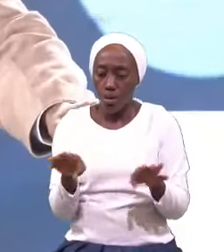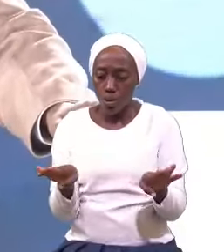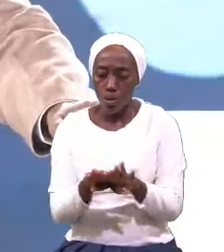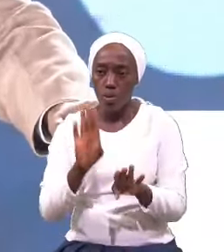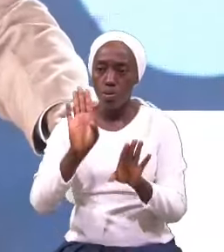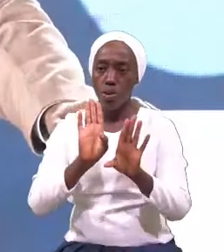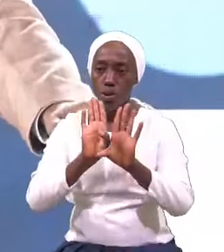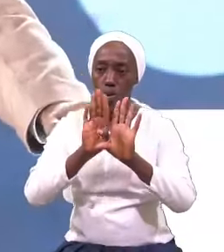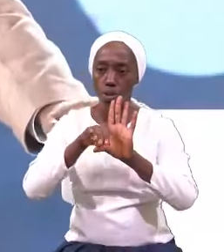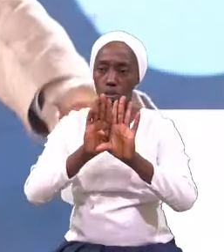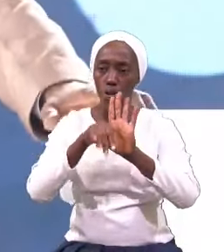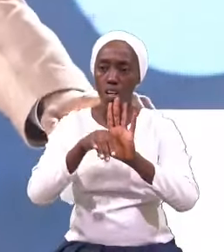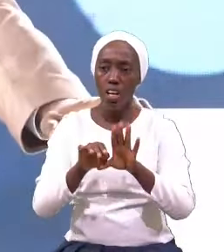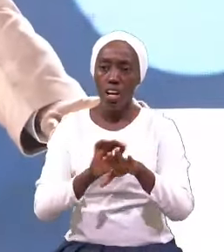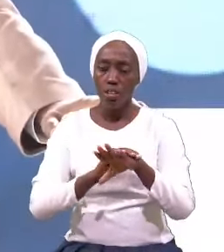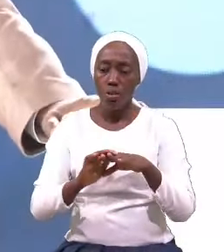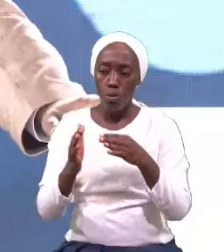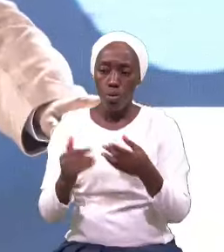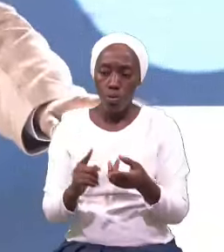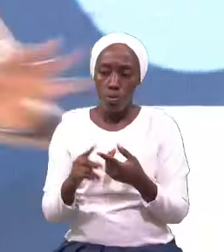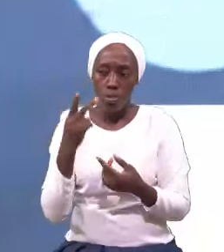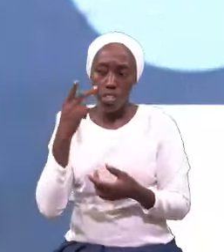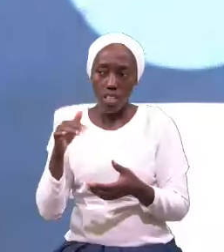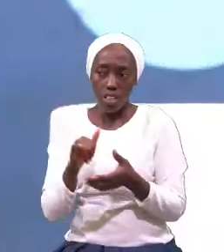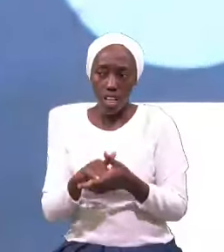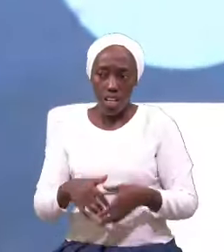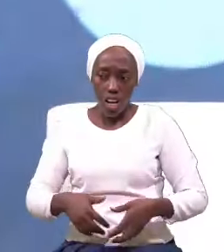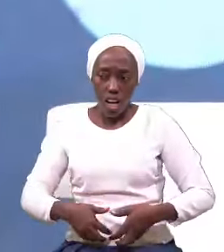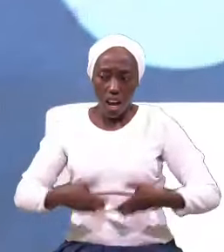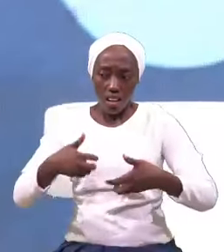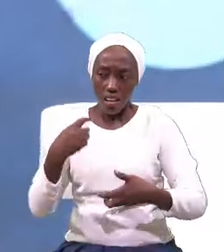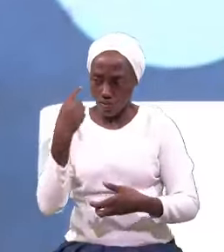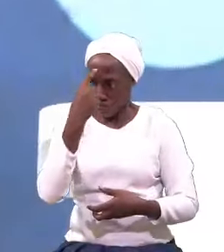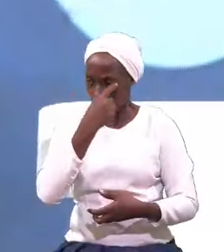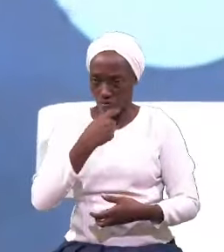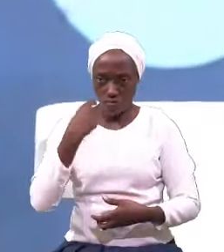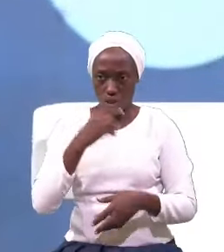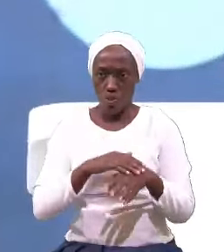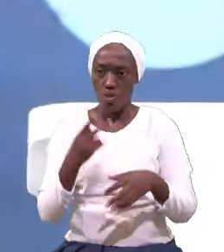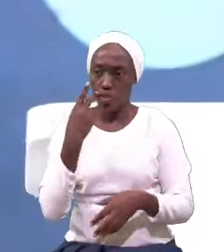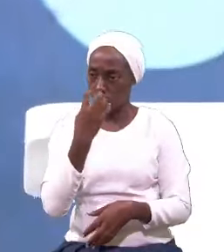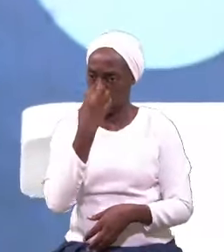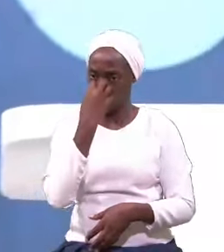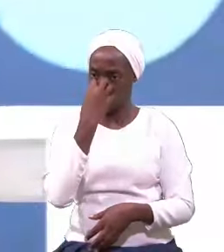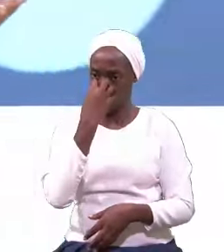I don't want to see that angry face. I don't want to see those frowning faces. You